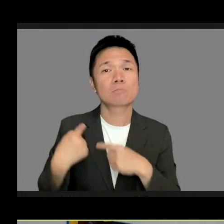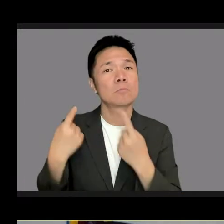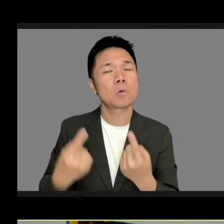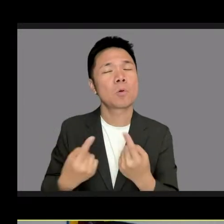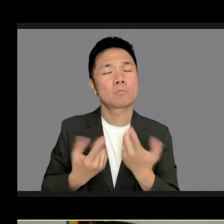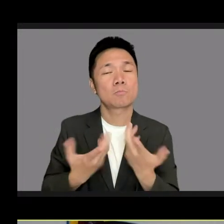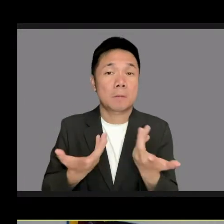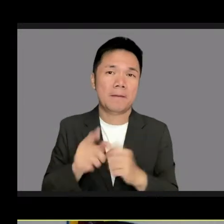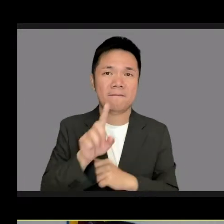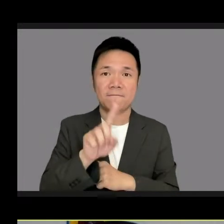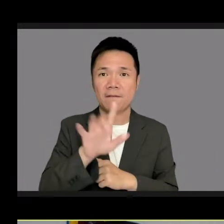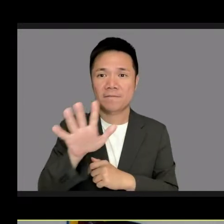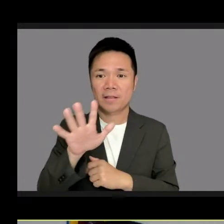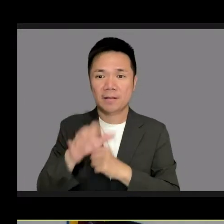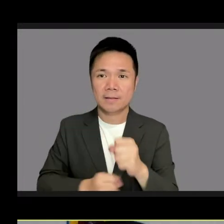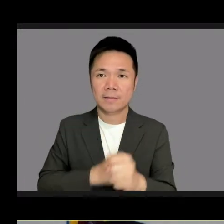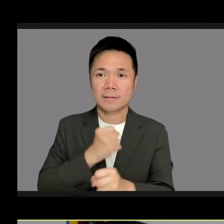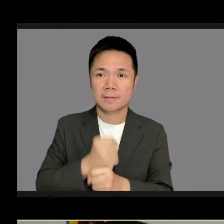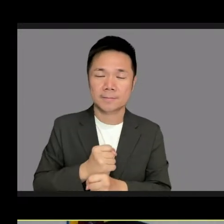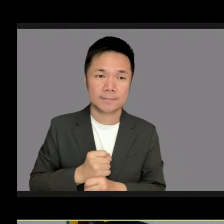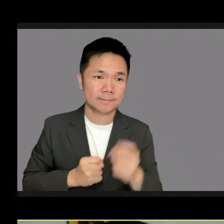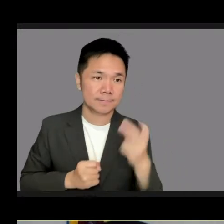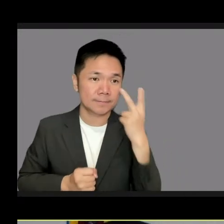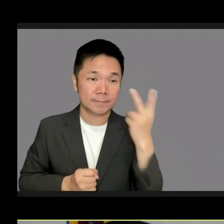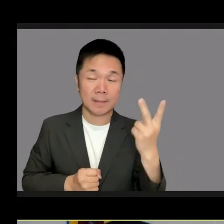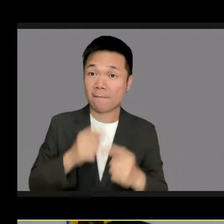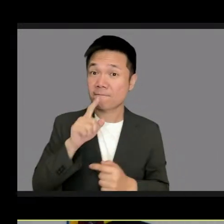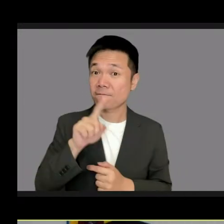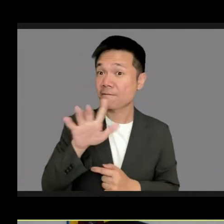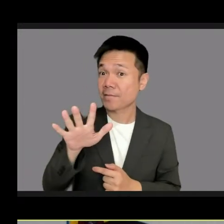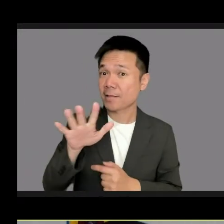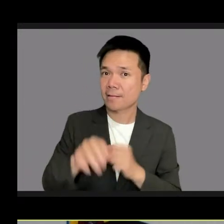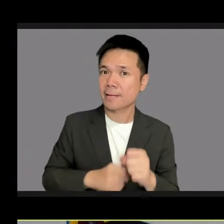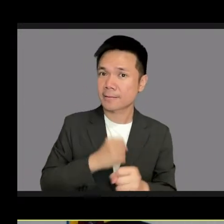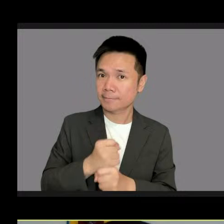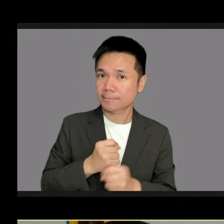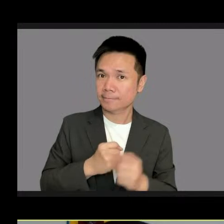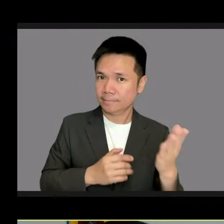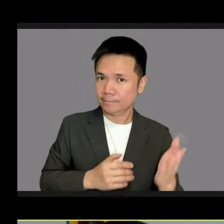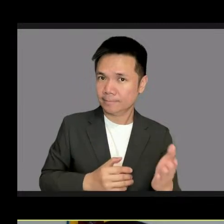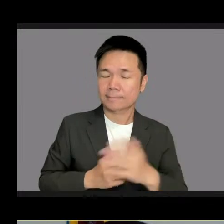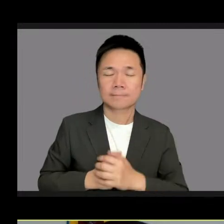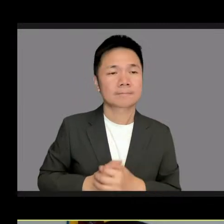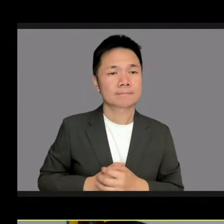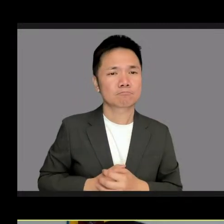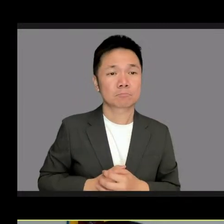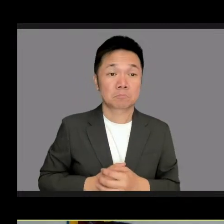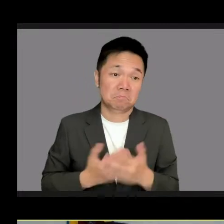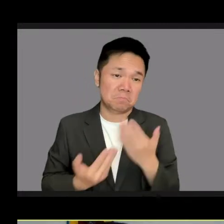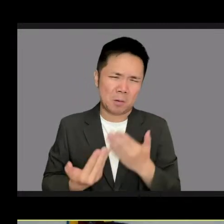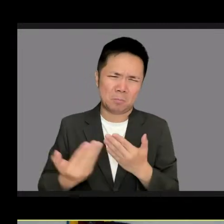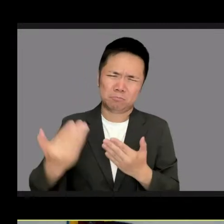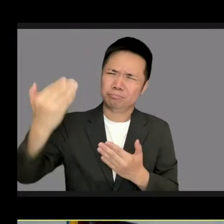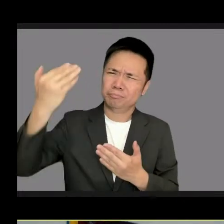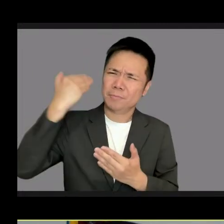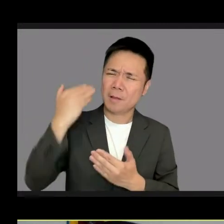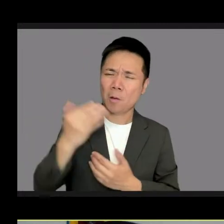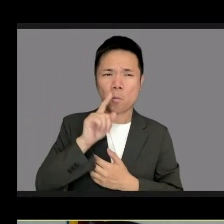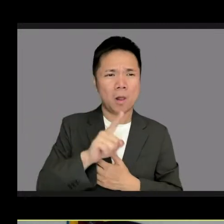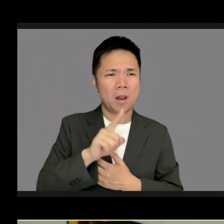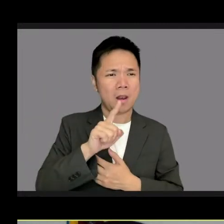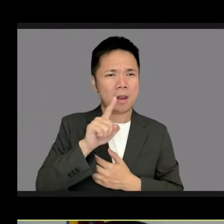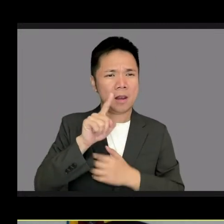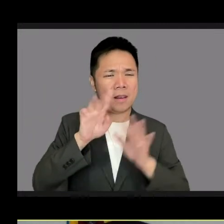1.5 decades that this standards have been in place. So it all started somewhere back in